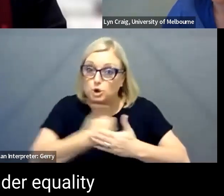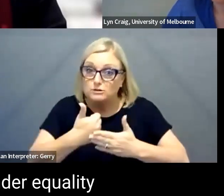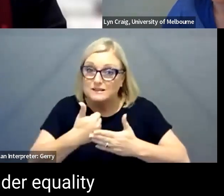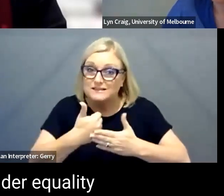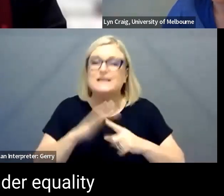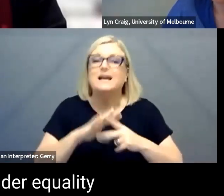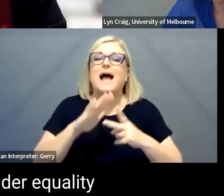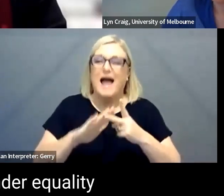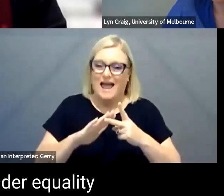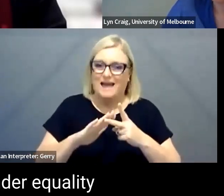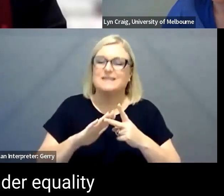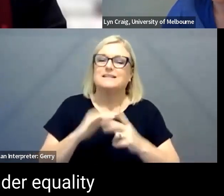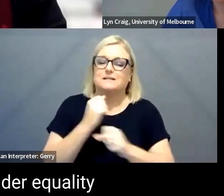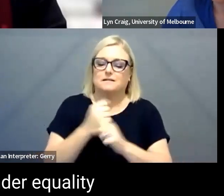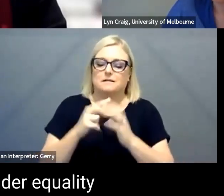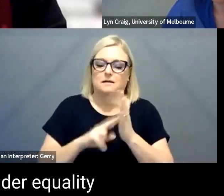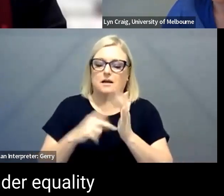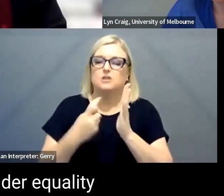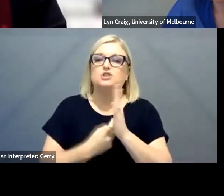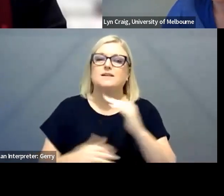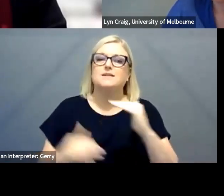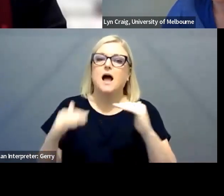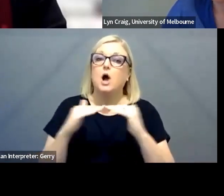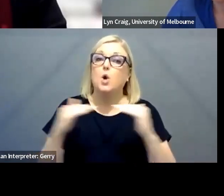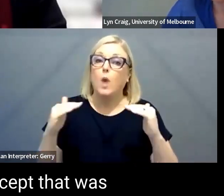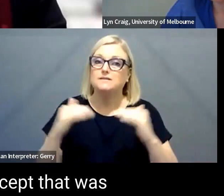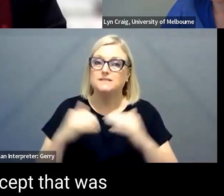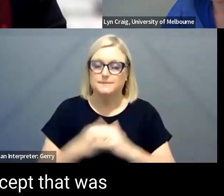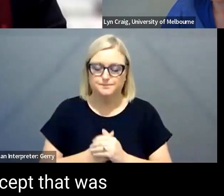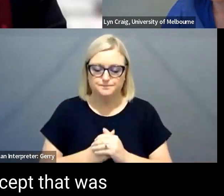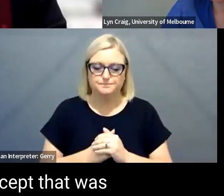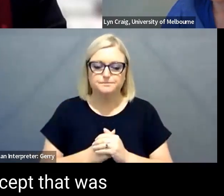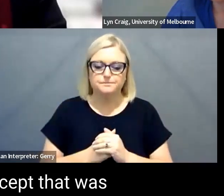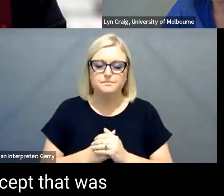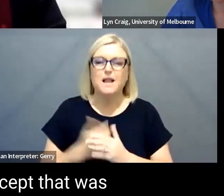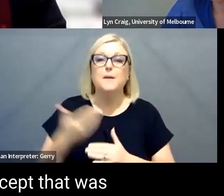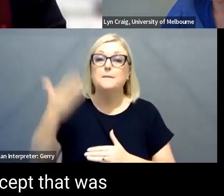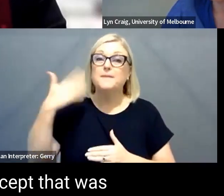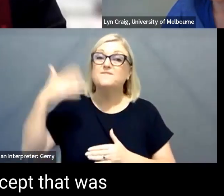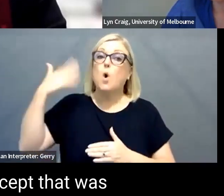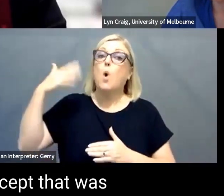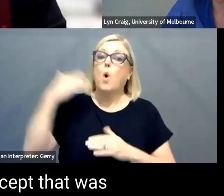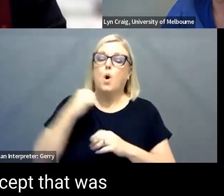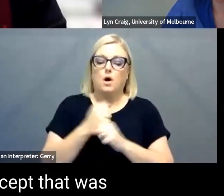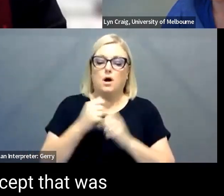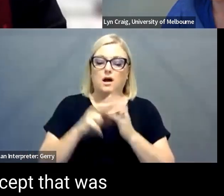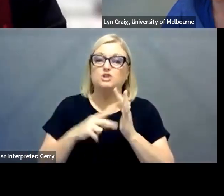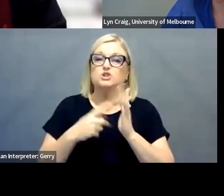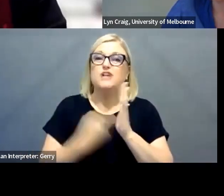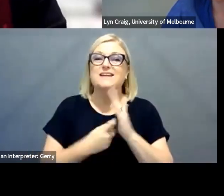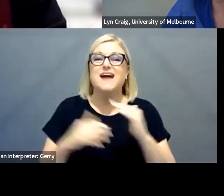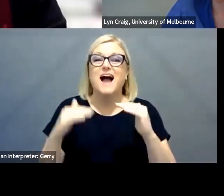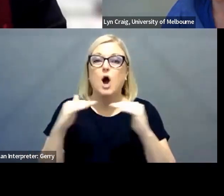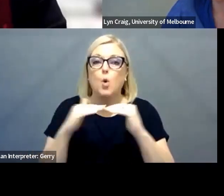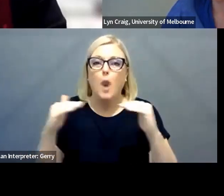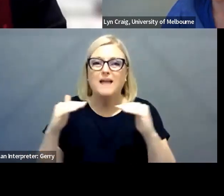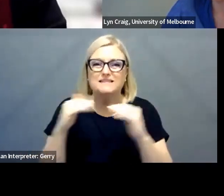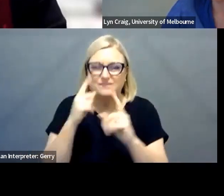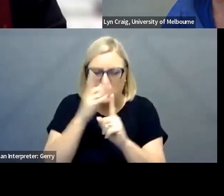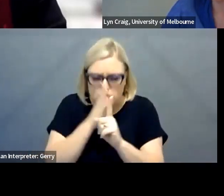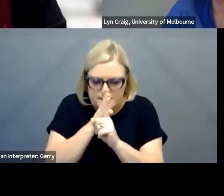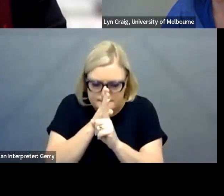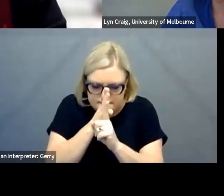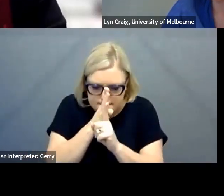Previously, gender equality was only recognised indirectly, and it was a concept that was very narrowly interpreted by courts